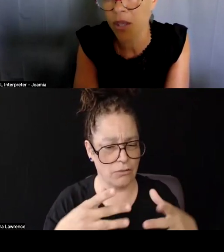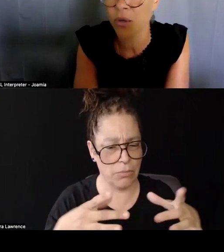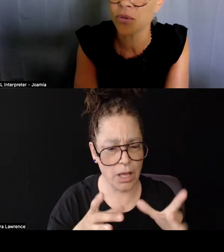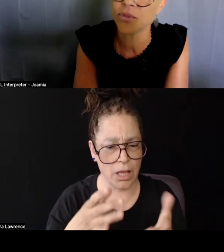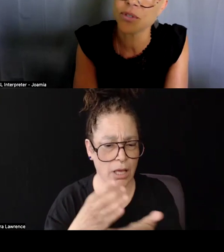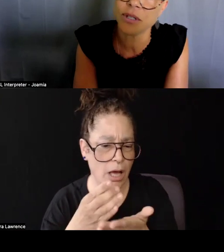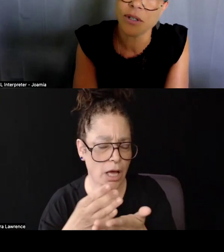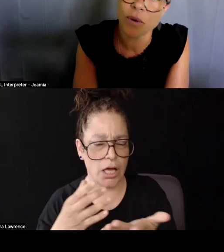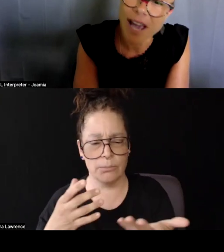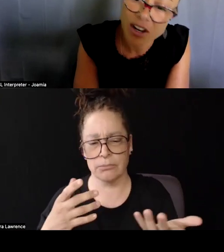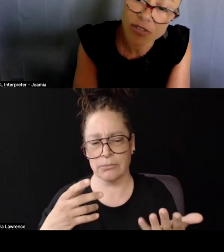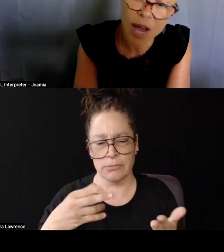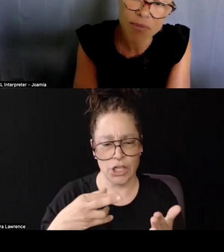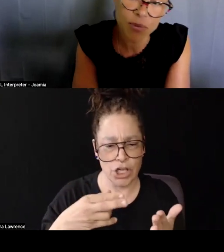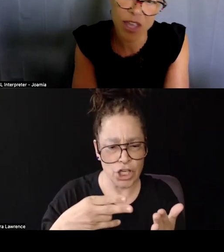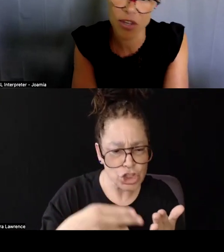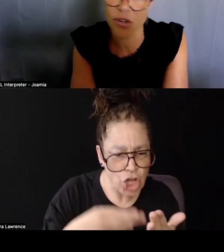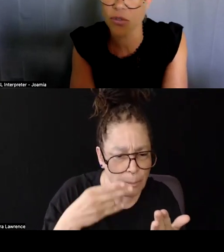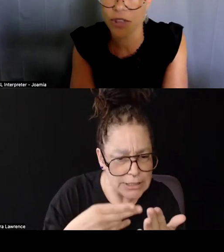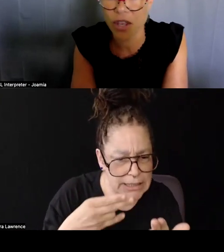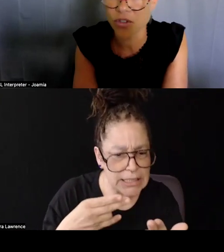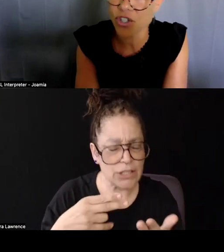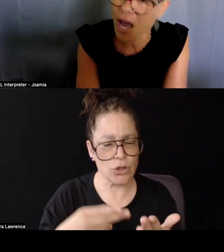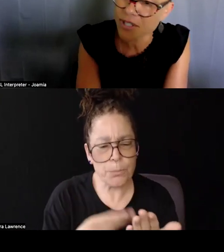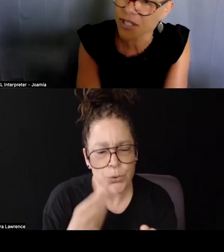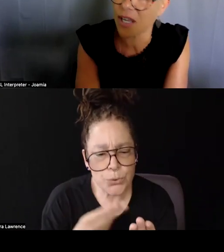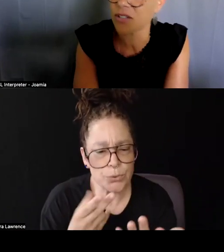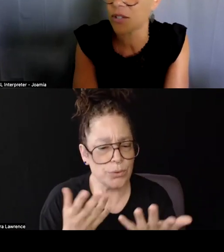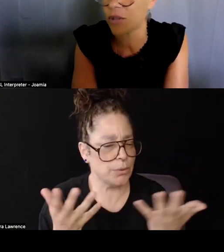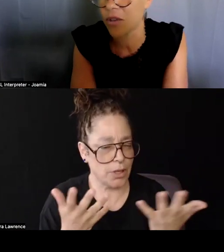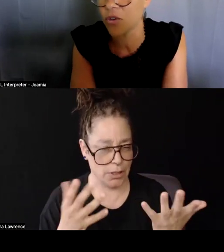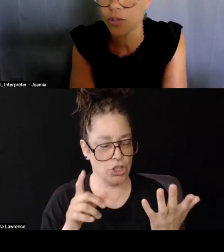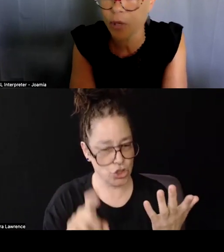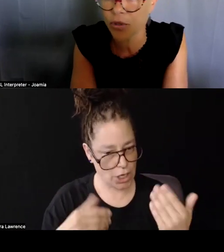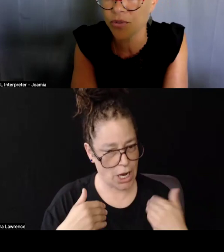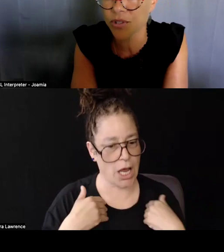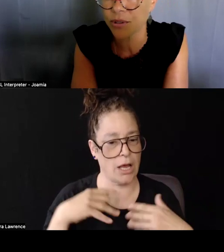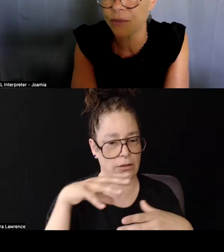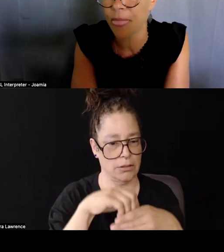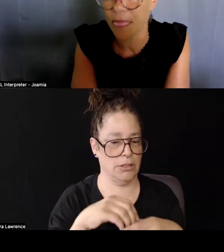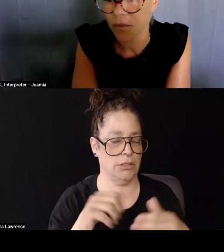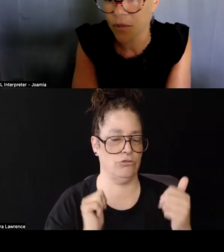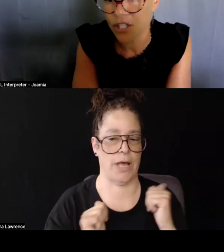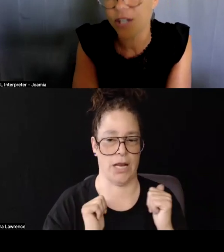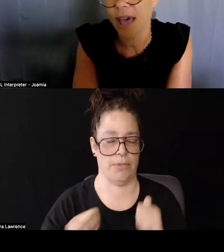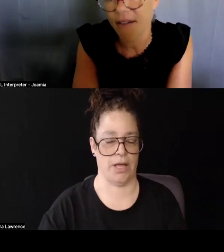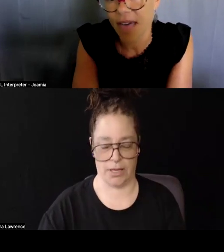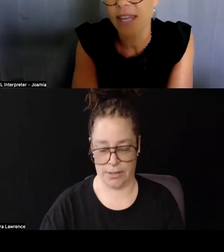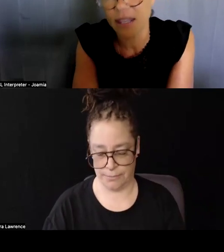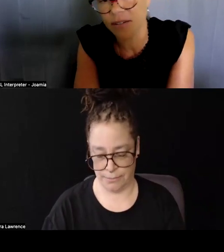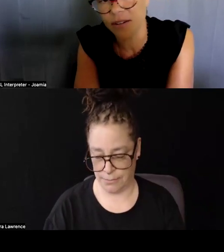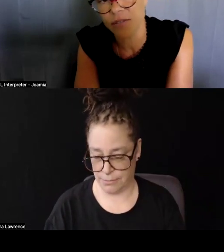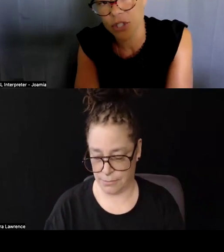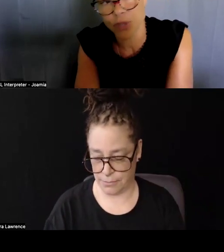they may use. What kind of cups would they use? Would they use chopsticks? Do they use spoons? We should have